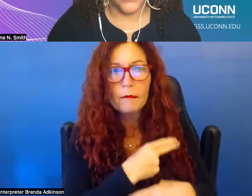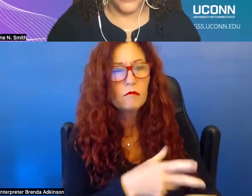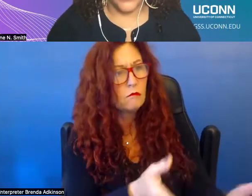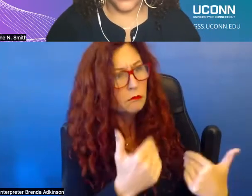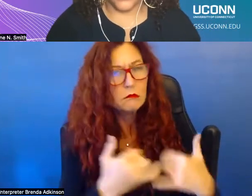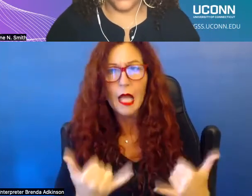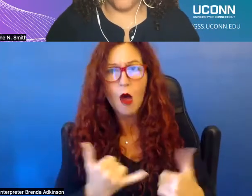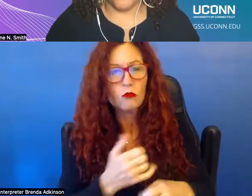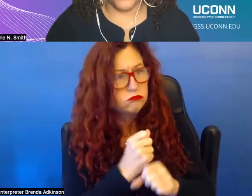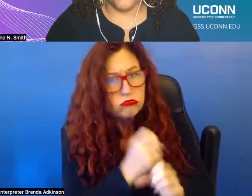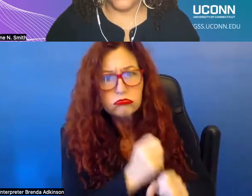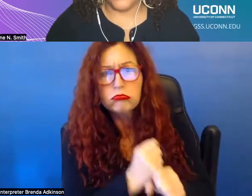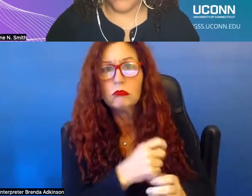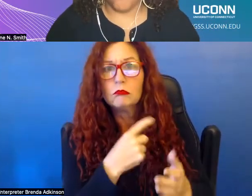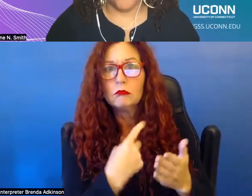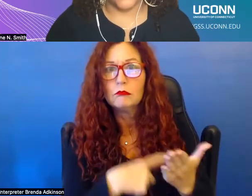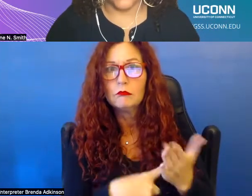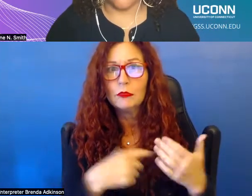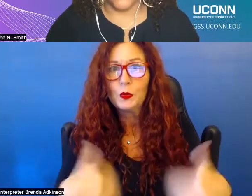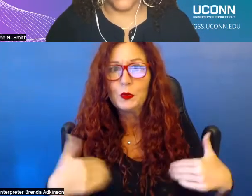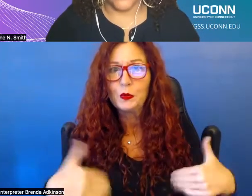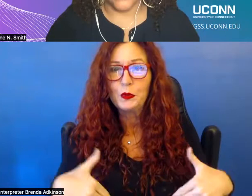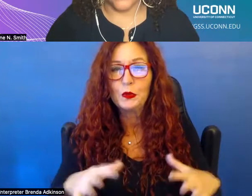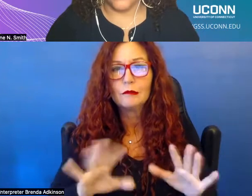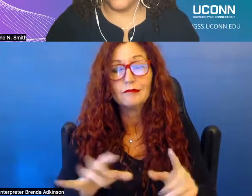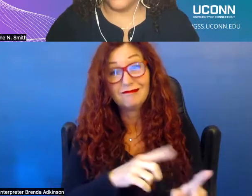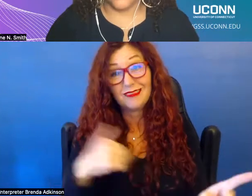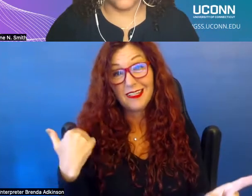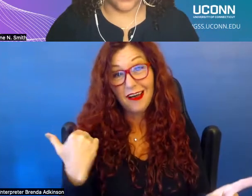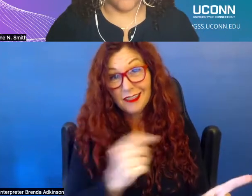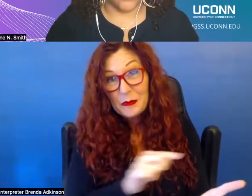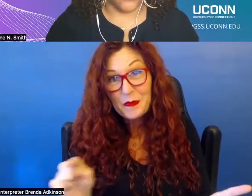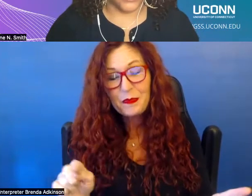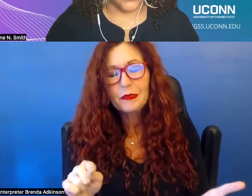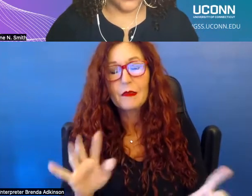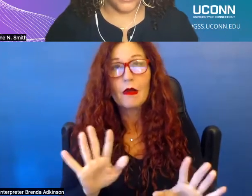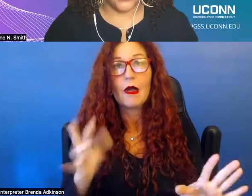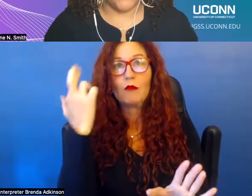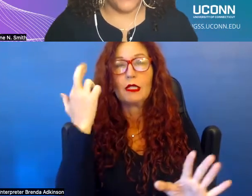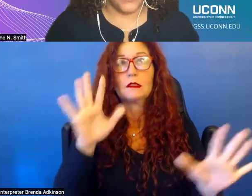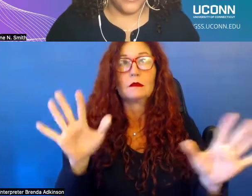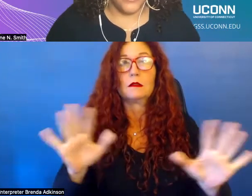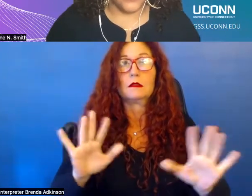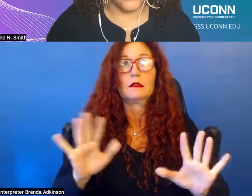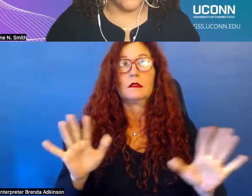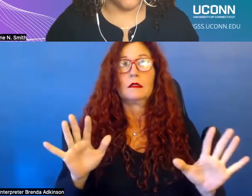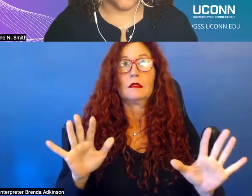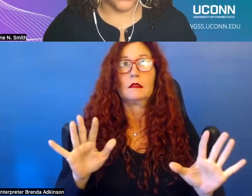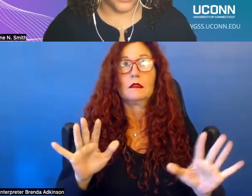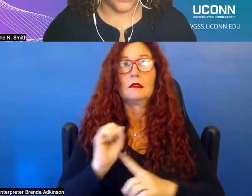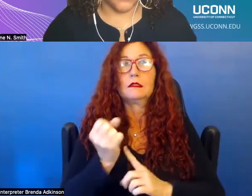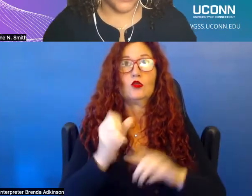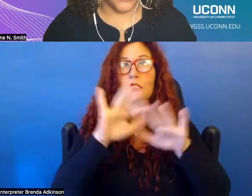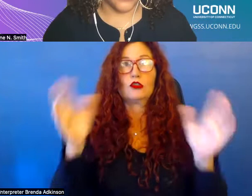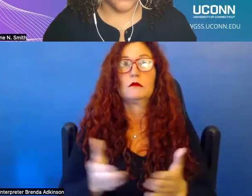7 and 12 year olds. But then it was that moment that I realized, like, this is lifelong. Like, this cannot be an 18 month